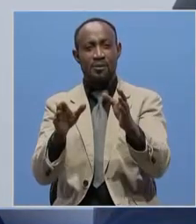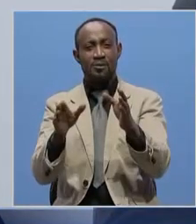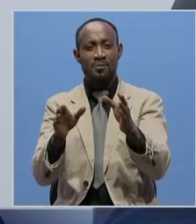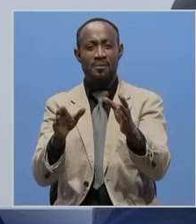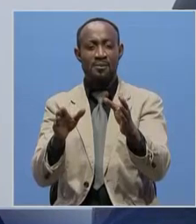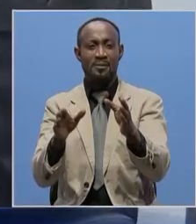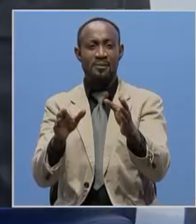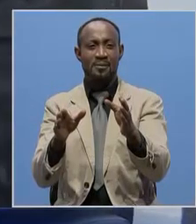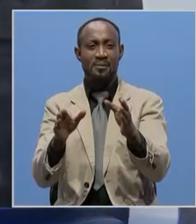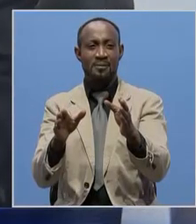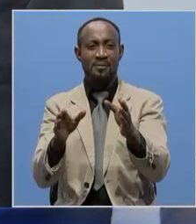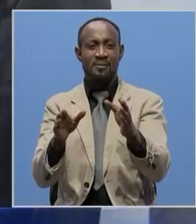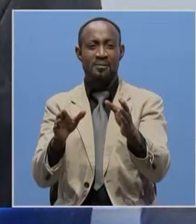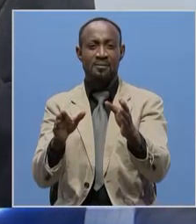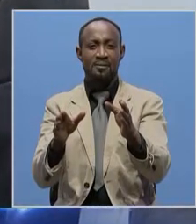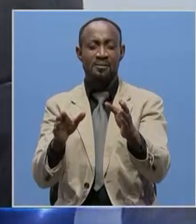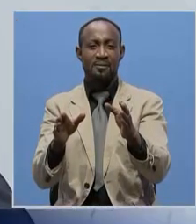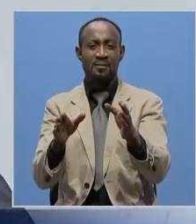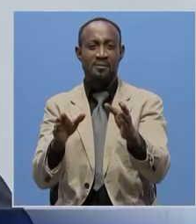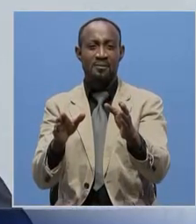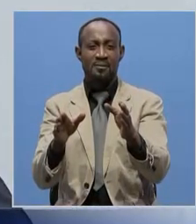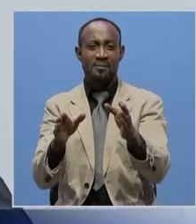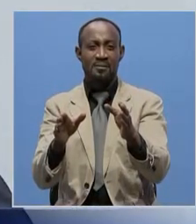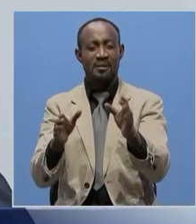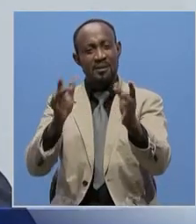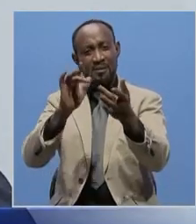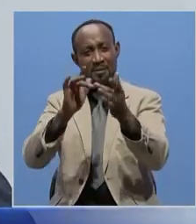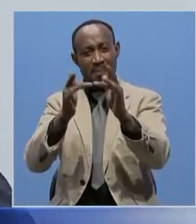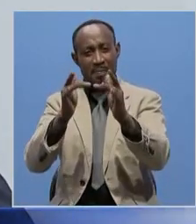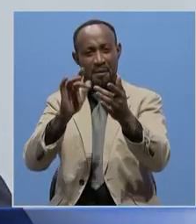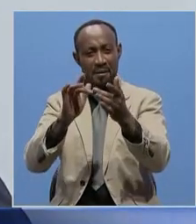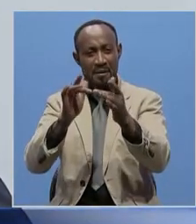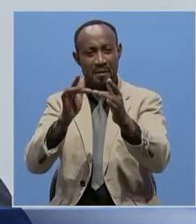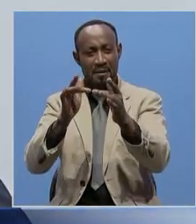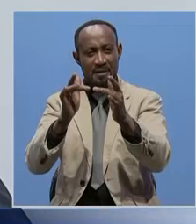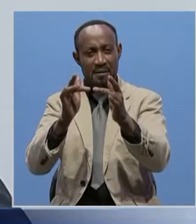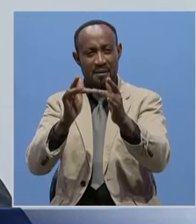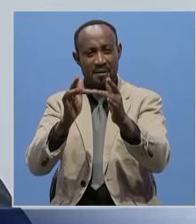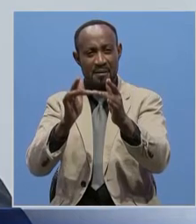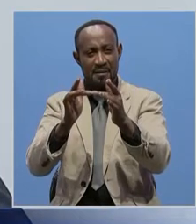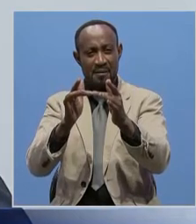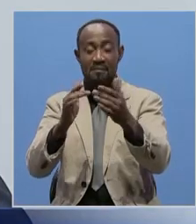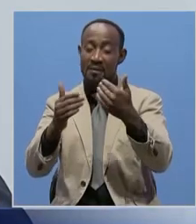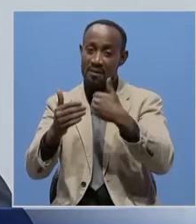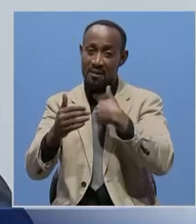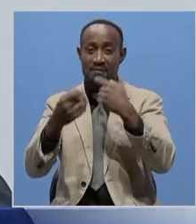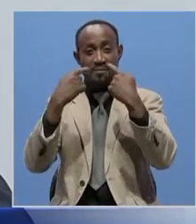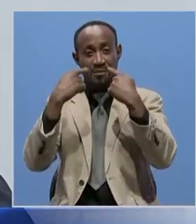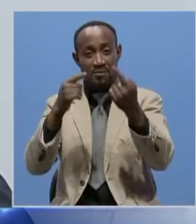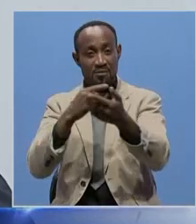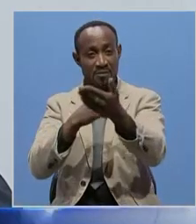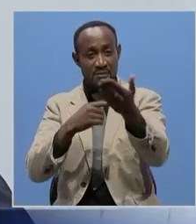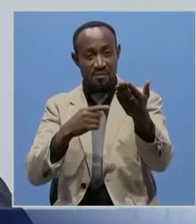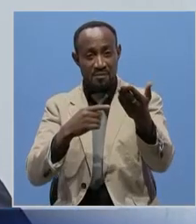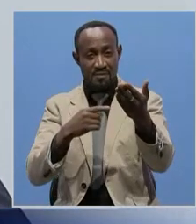have the ability to open in a digital era new revenues for them, and which also